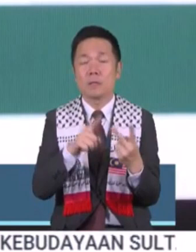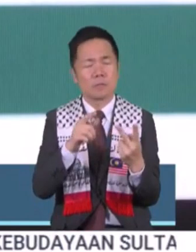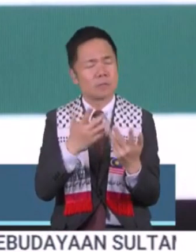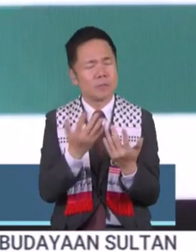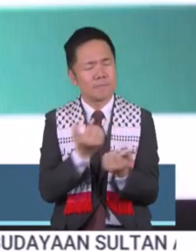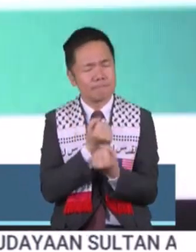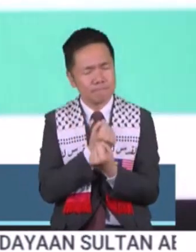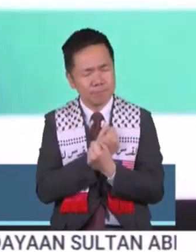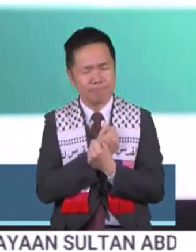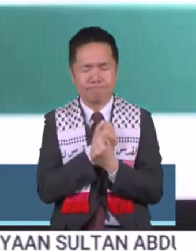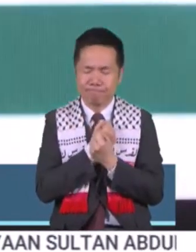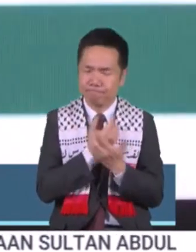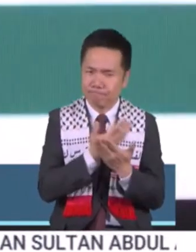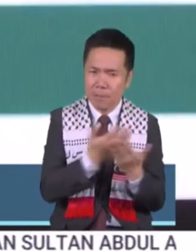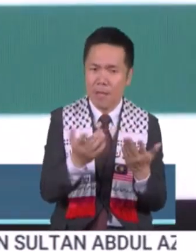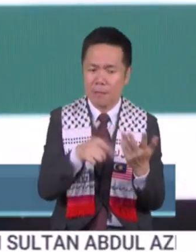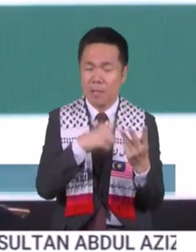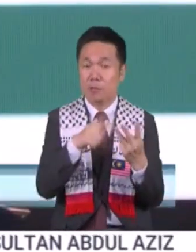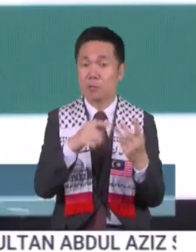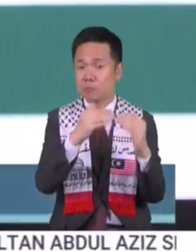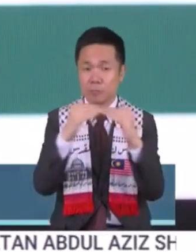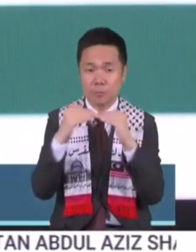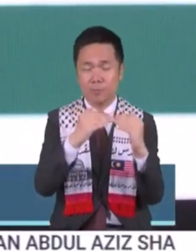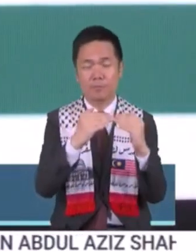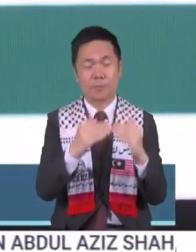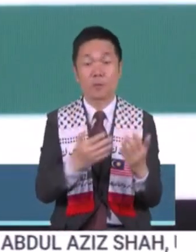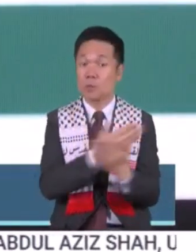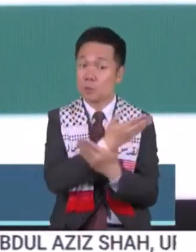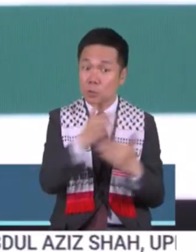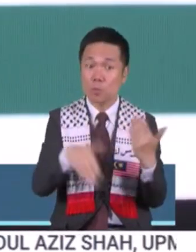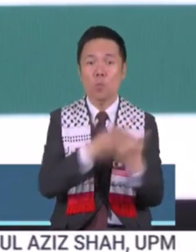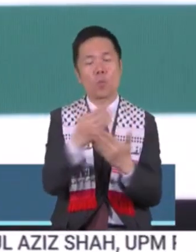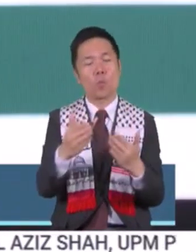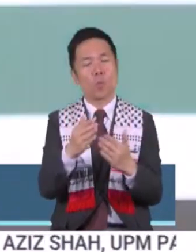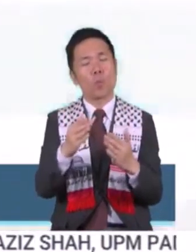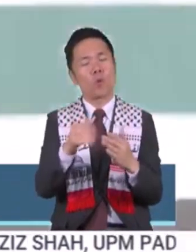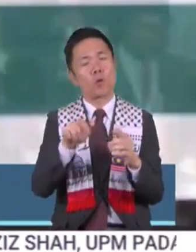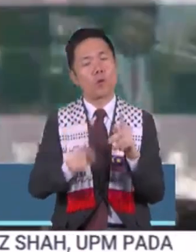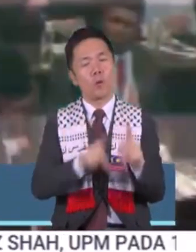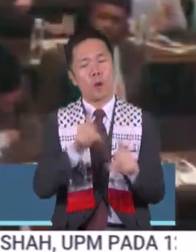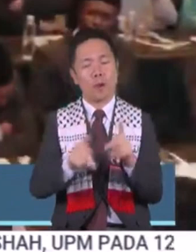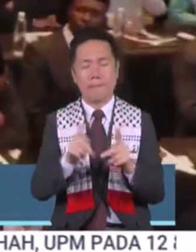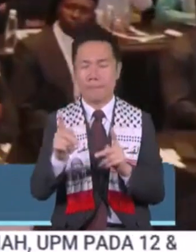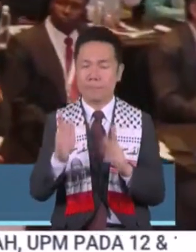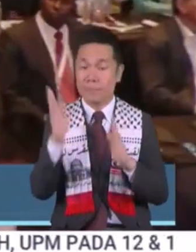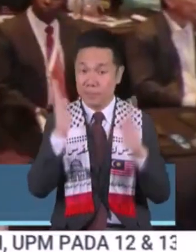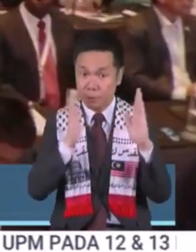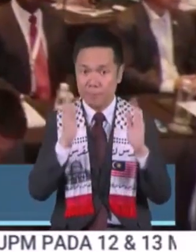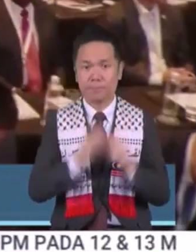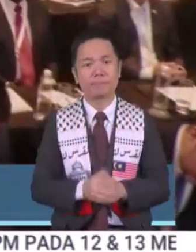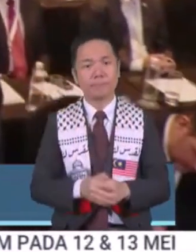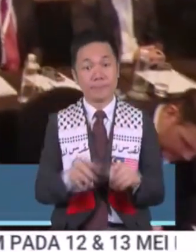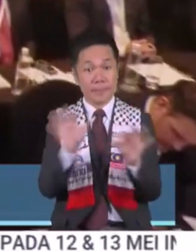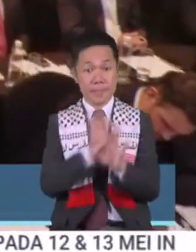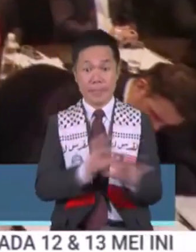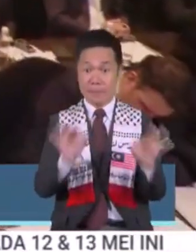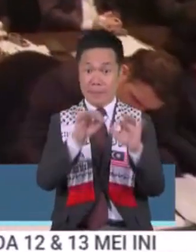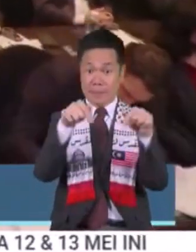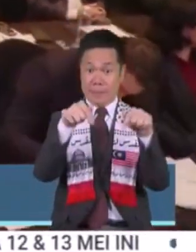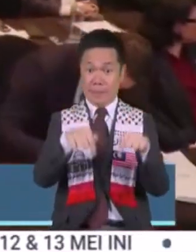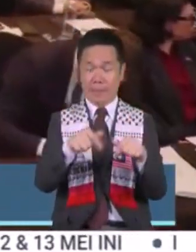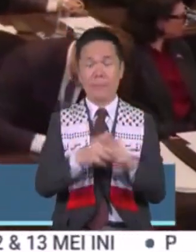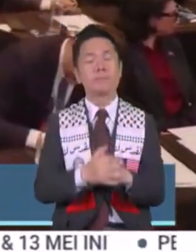compassion, of justice for all our citizens. It is important, pertinent in this